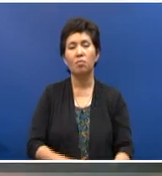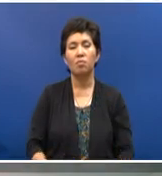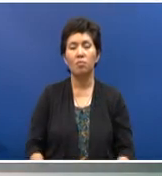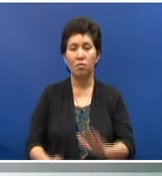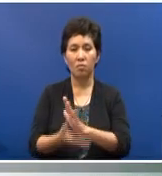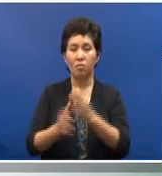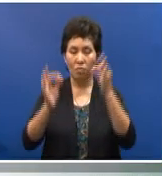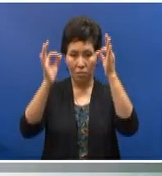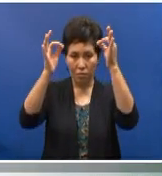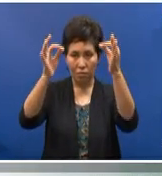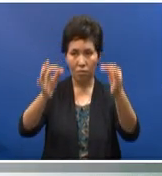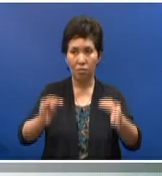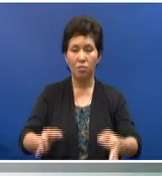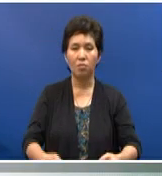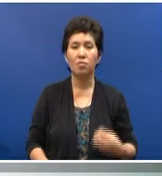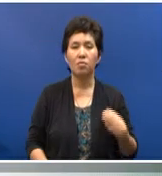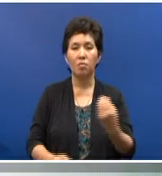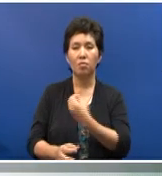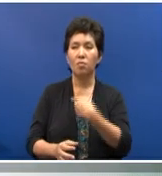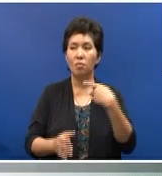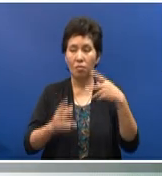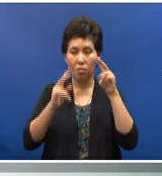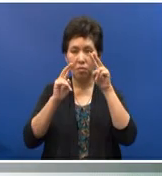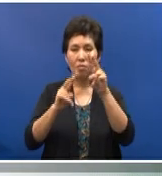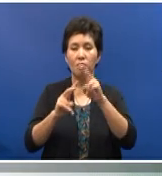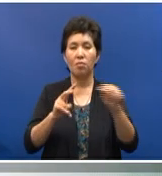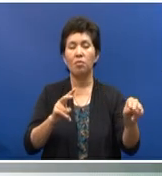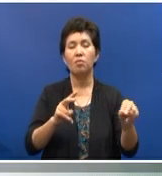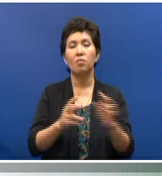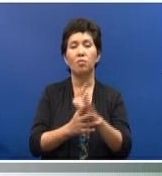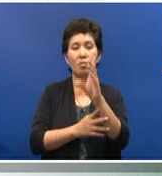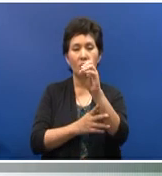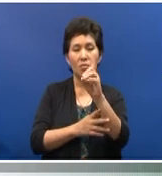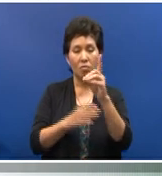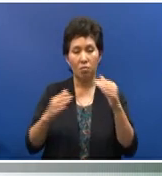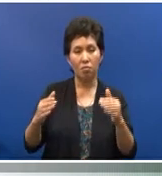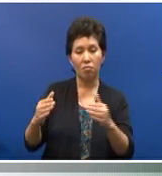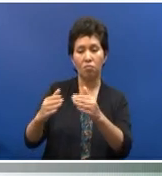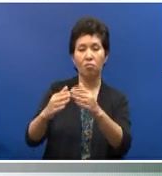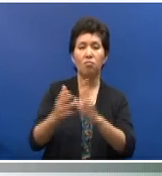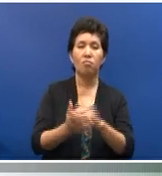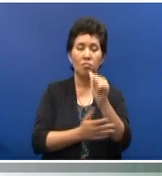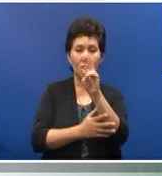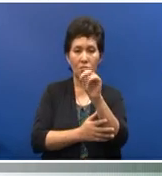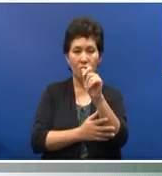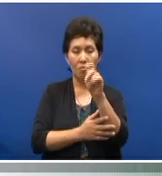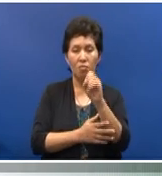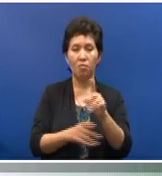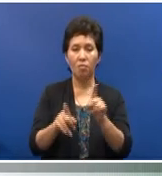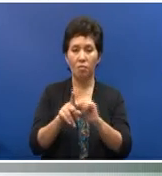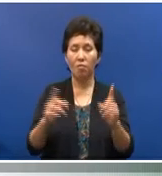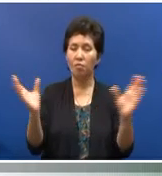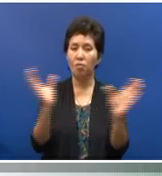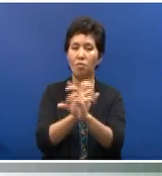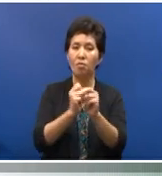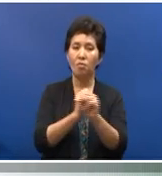so besides broadening our perspective in cultural diversity, okay, anthropology offers many